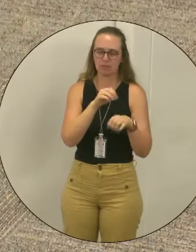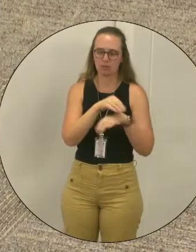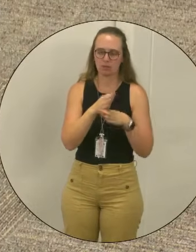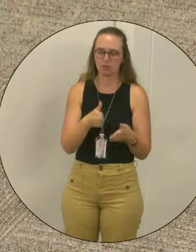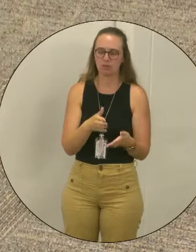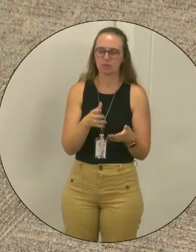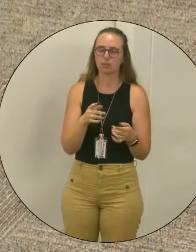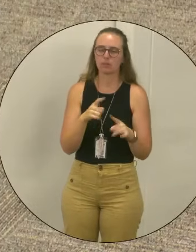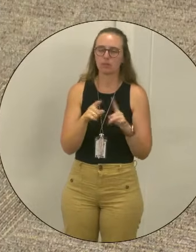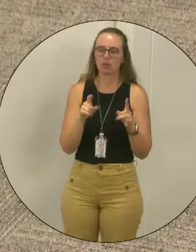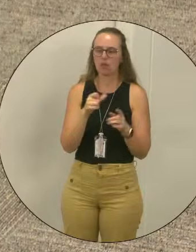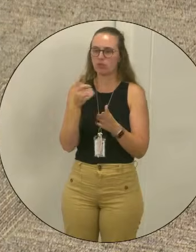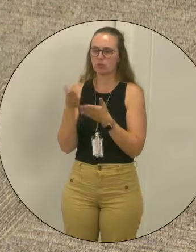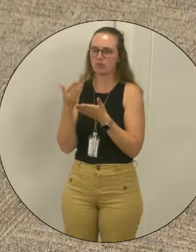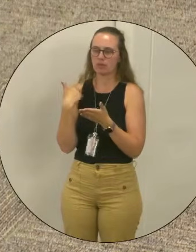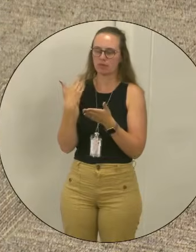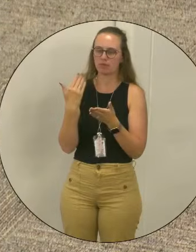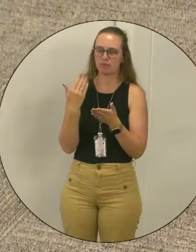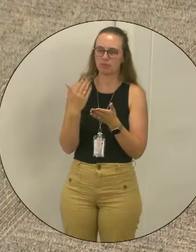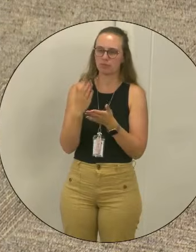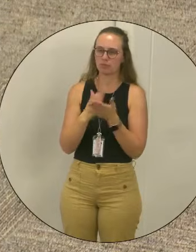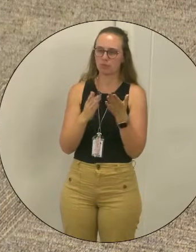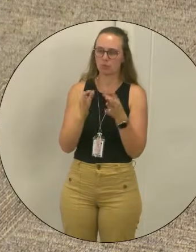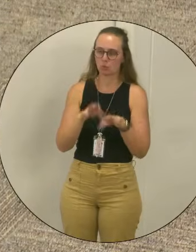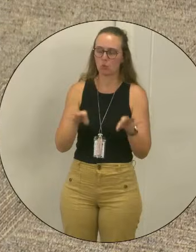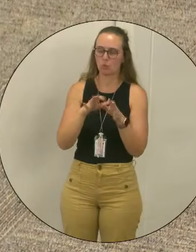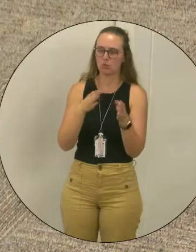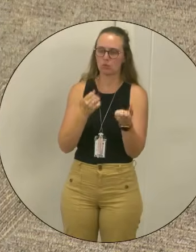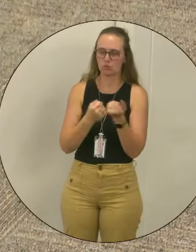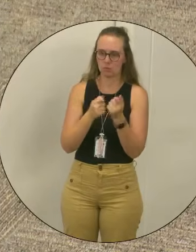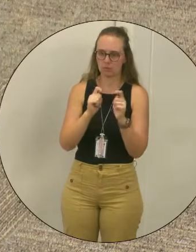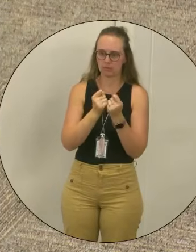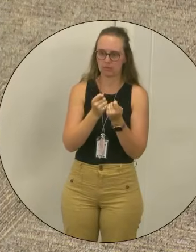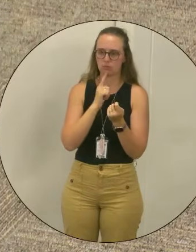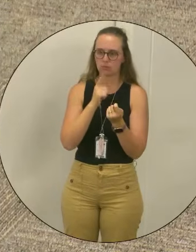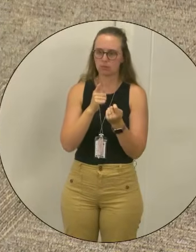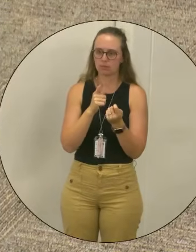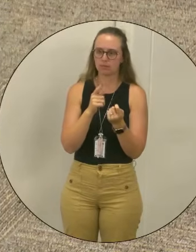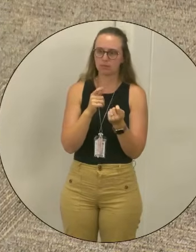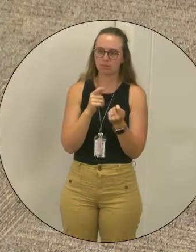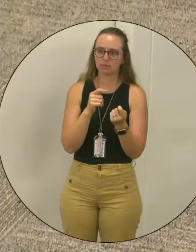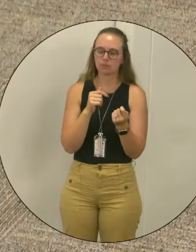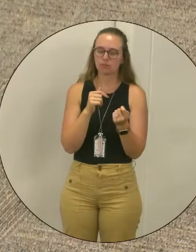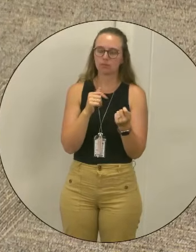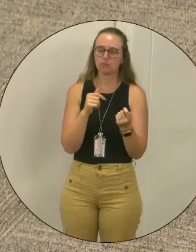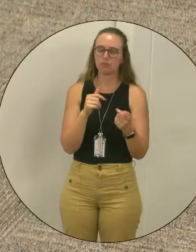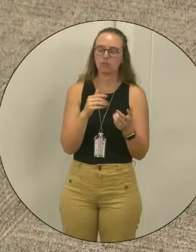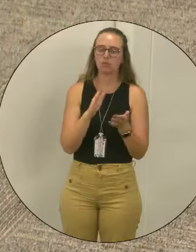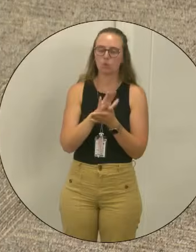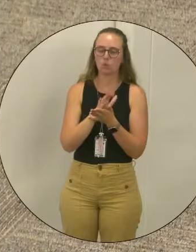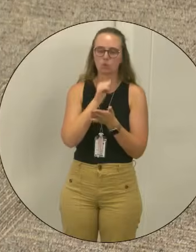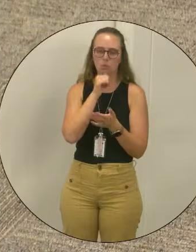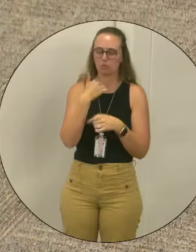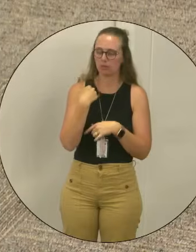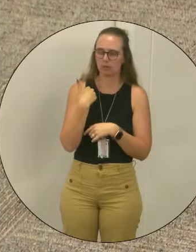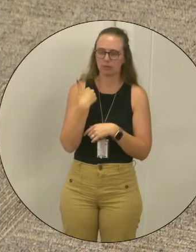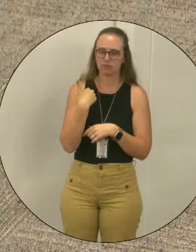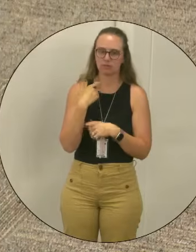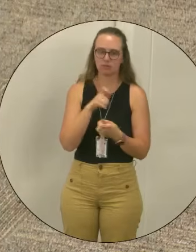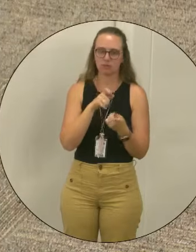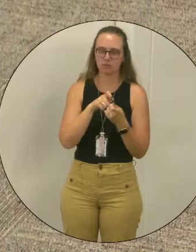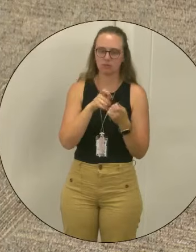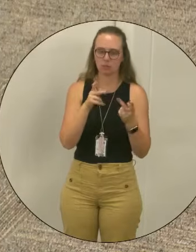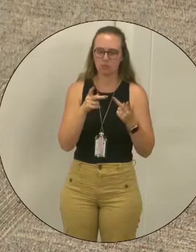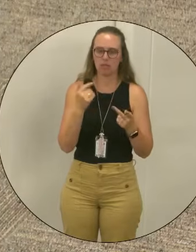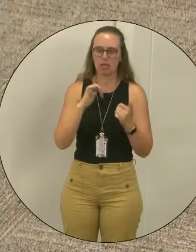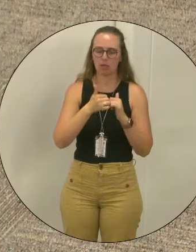wraparound services, we do have some central support teams, and they're really strategizing of these schools that don't have these positions. How do